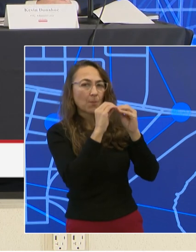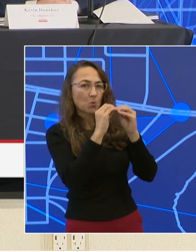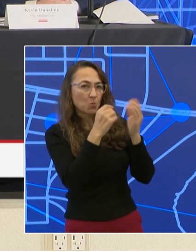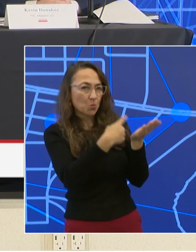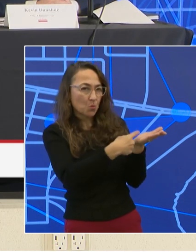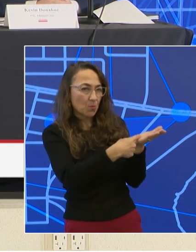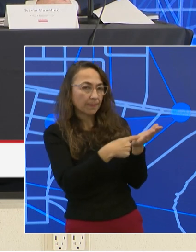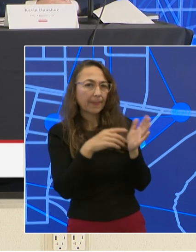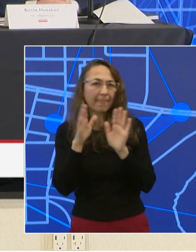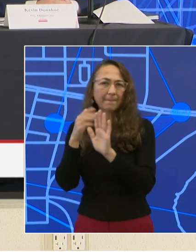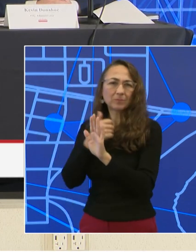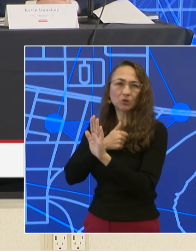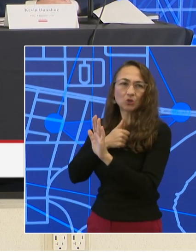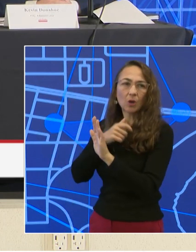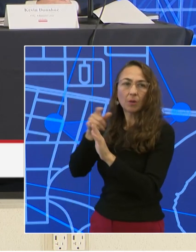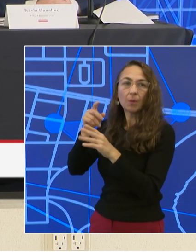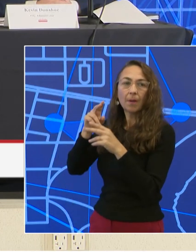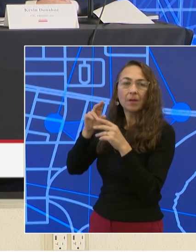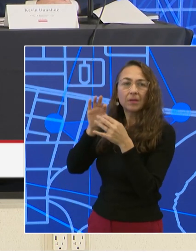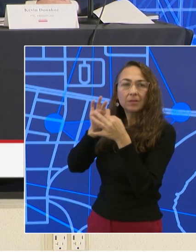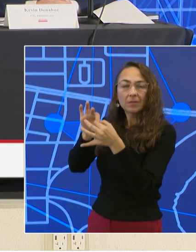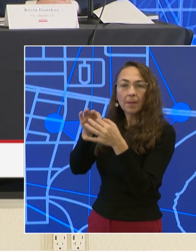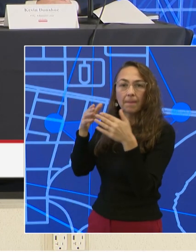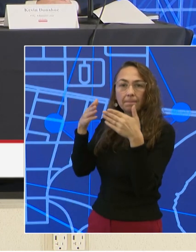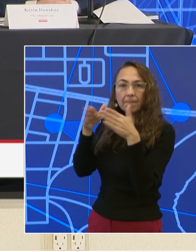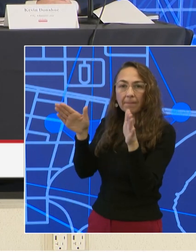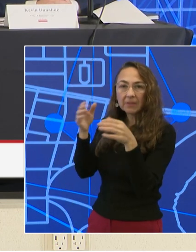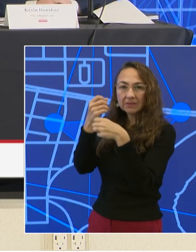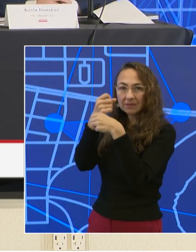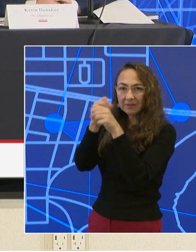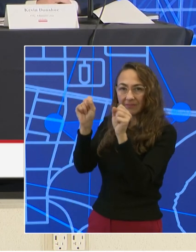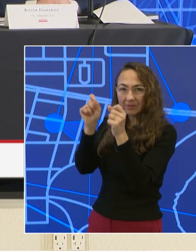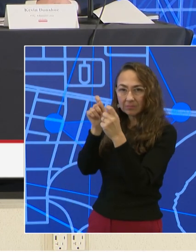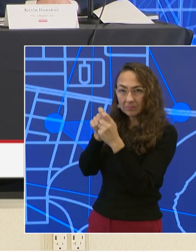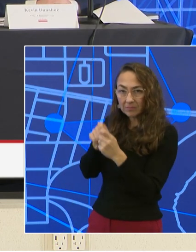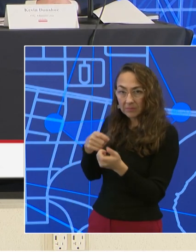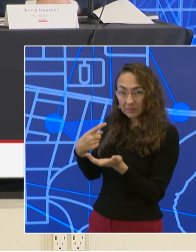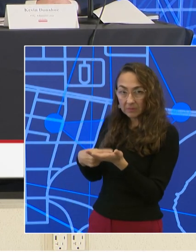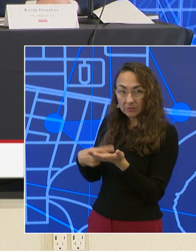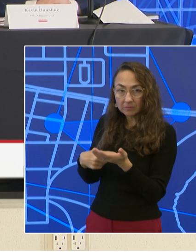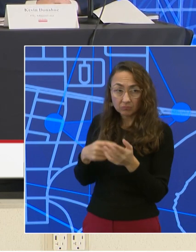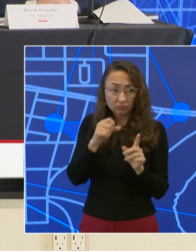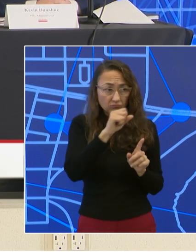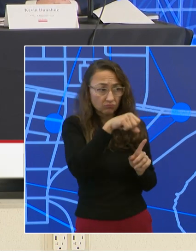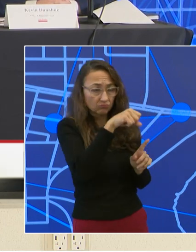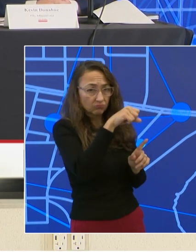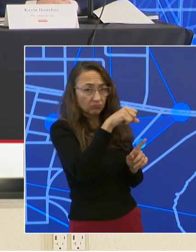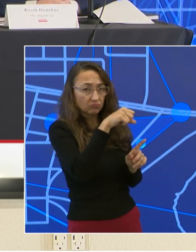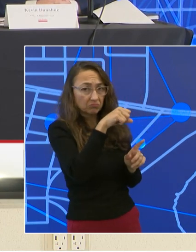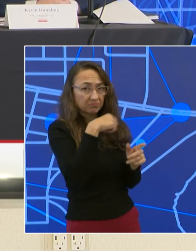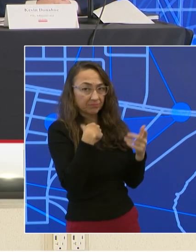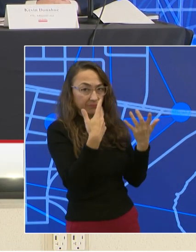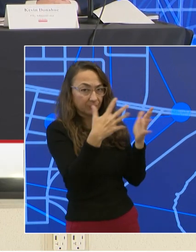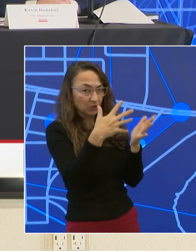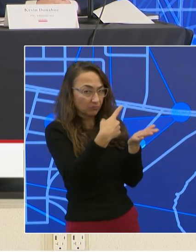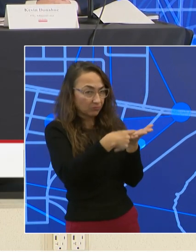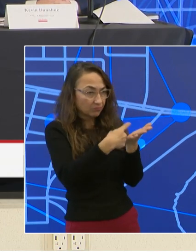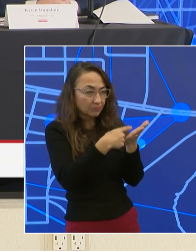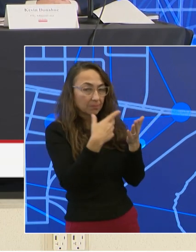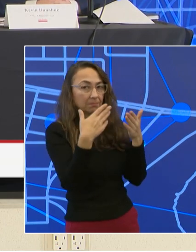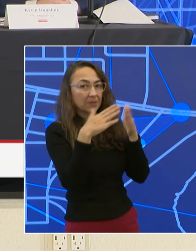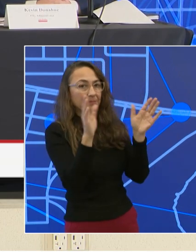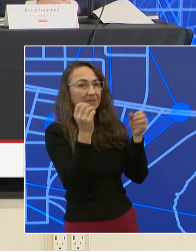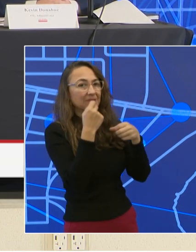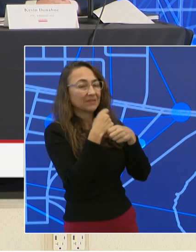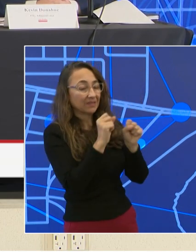Specifically about public safety. Yes, I've talked to them about public safety and